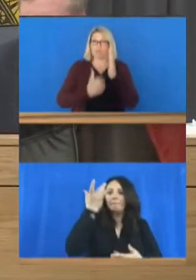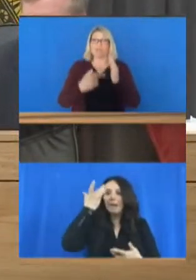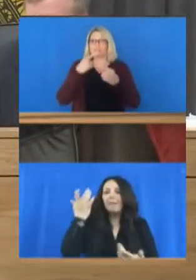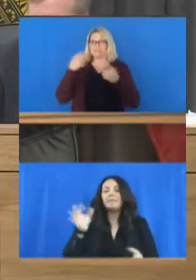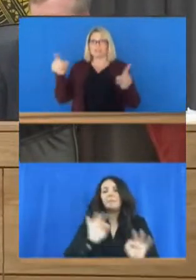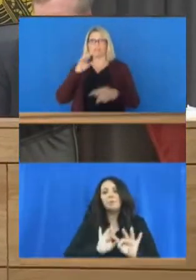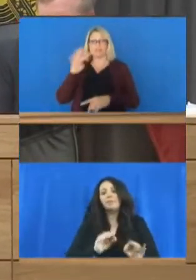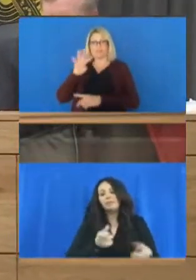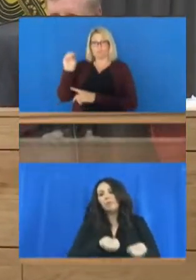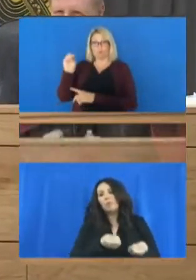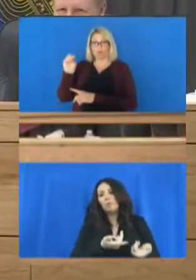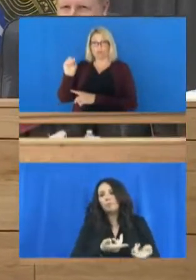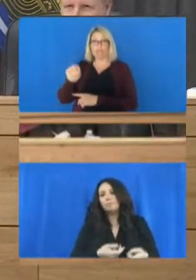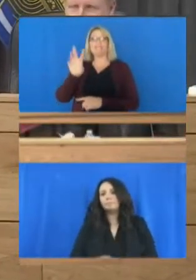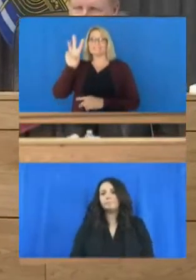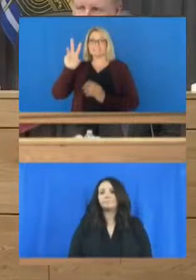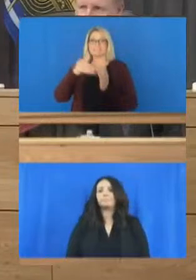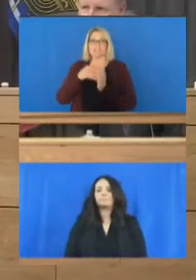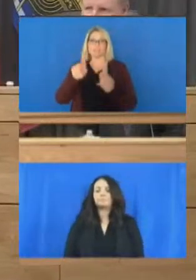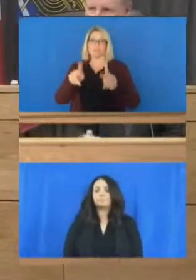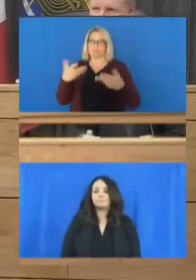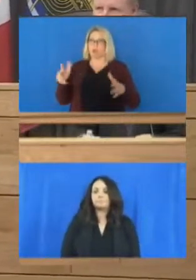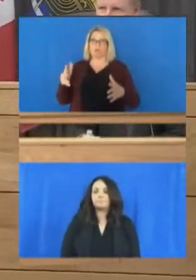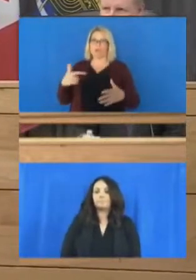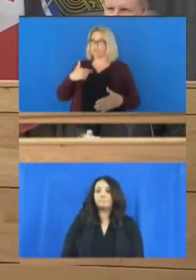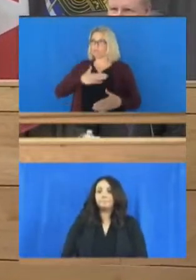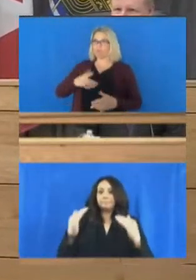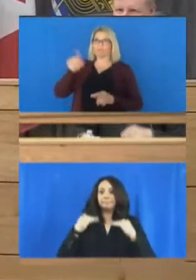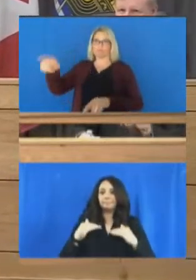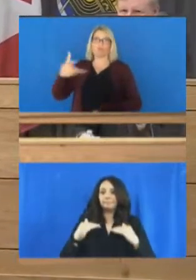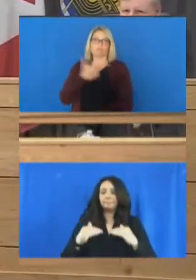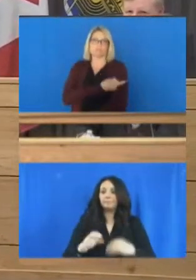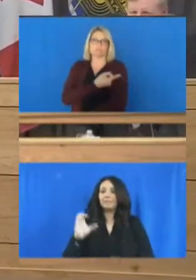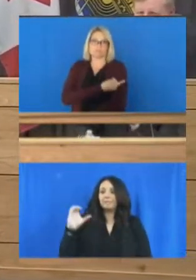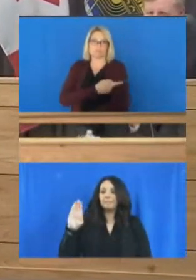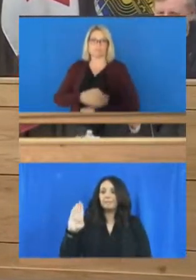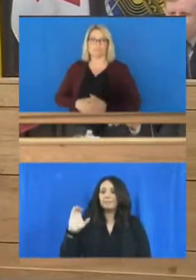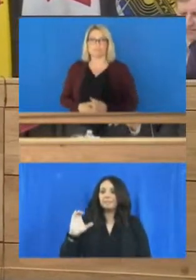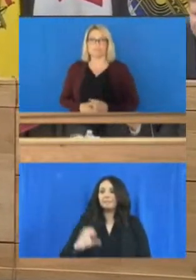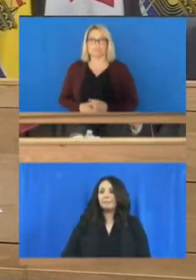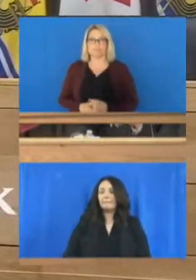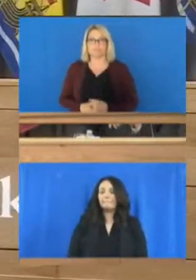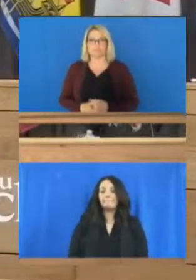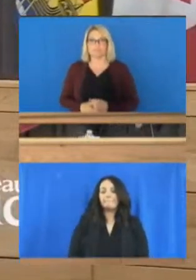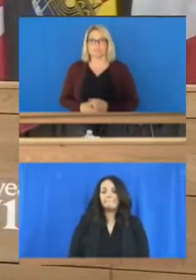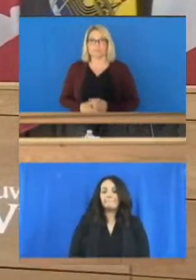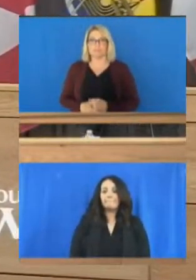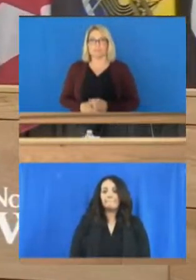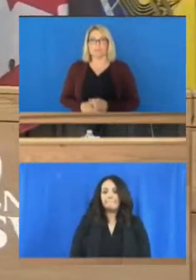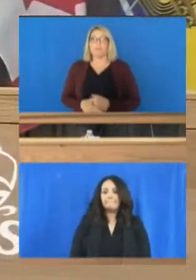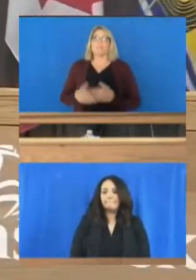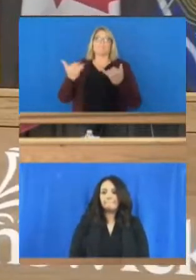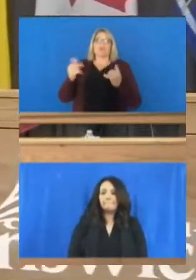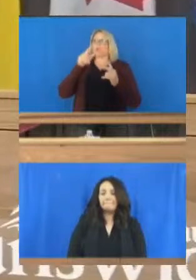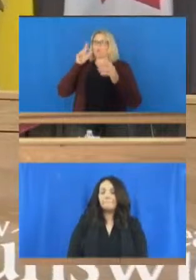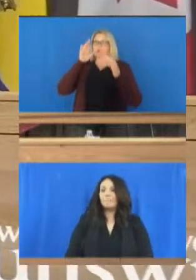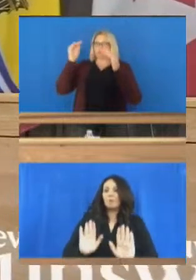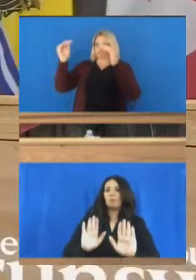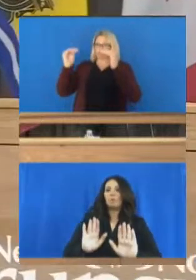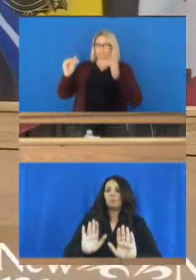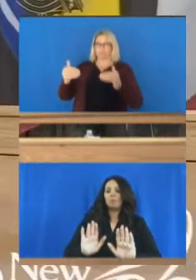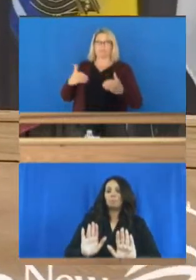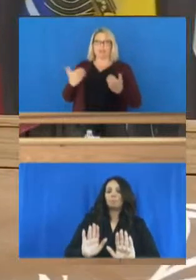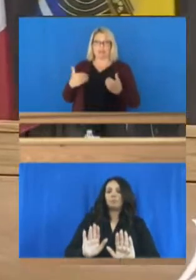Bobby Jean McKinnon, CBC. Yes, thank you. Dr. Russell, how many residents and how many staff at